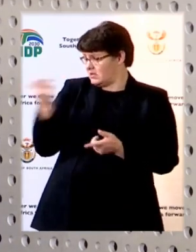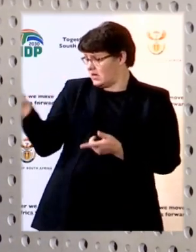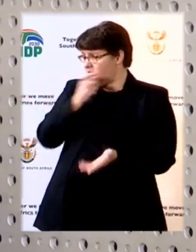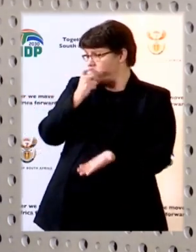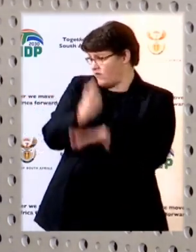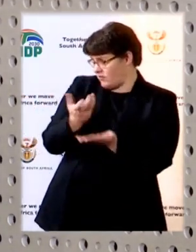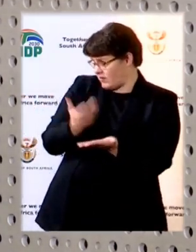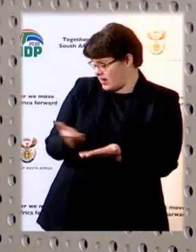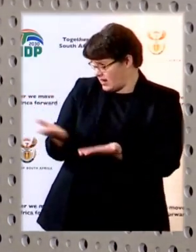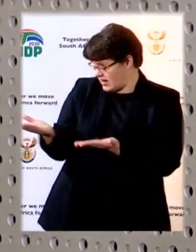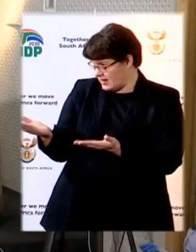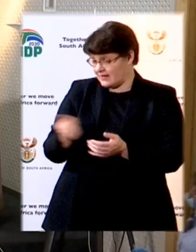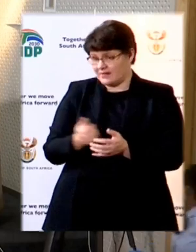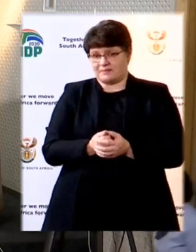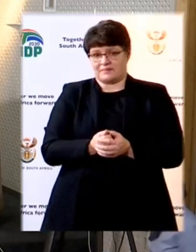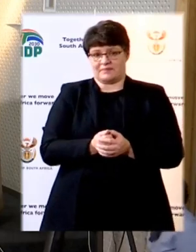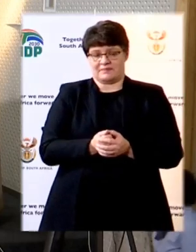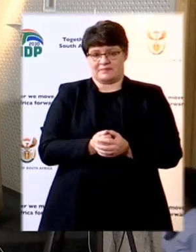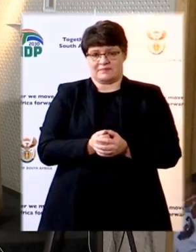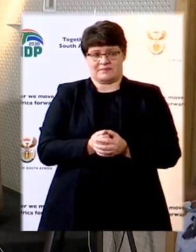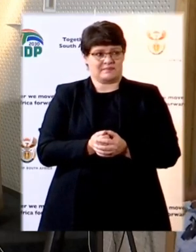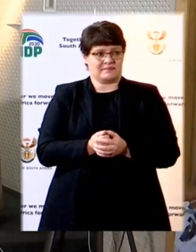Thank you.